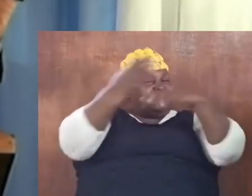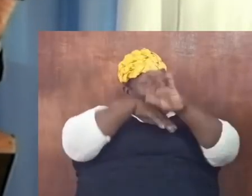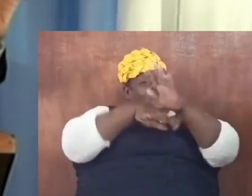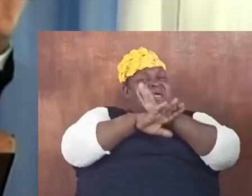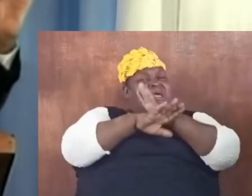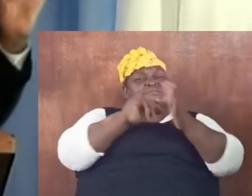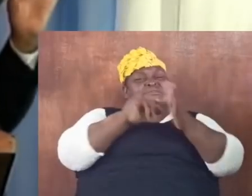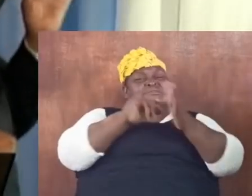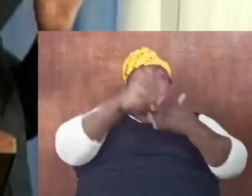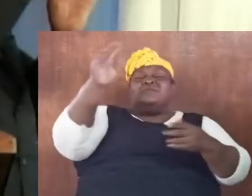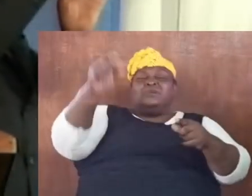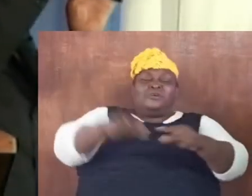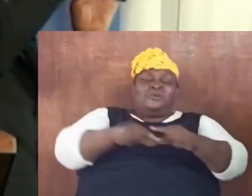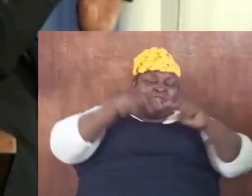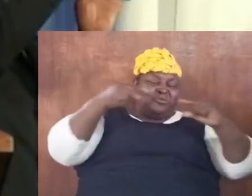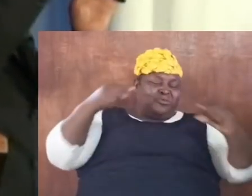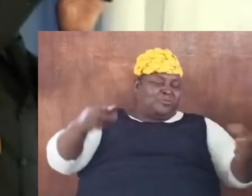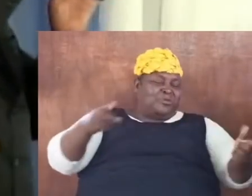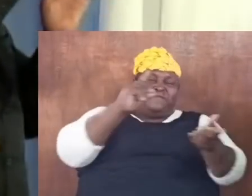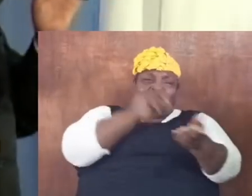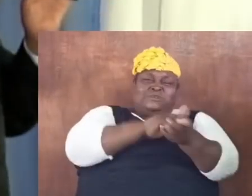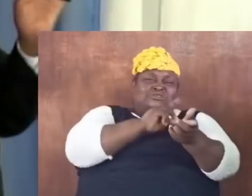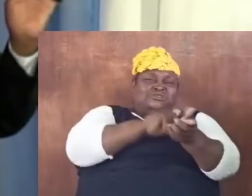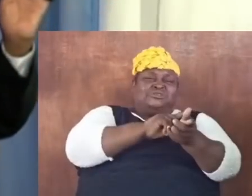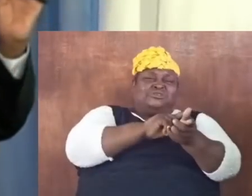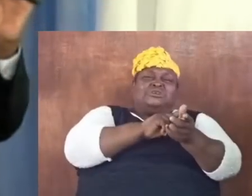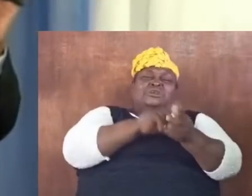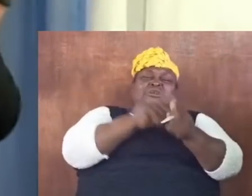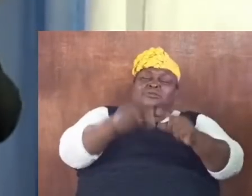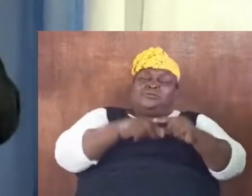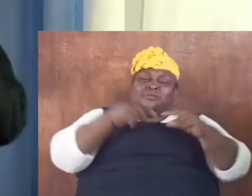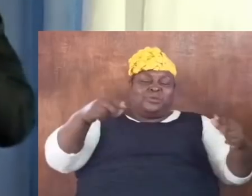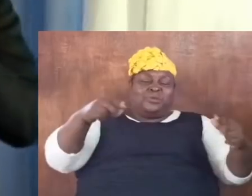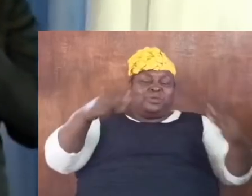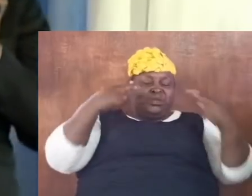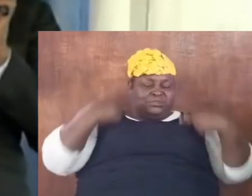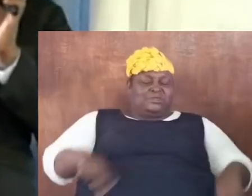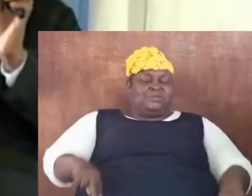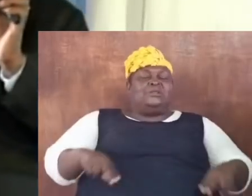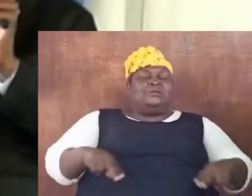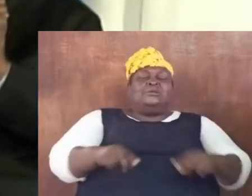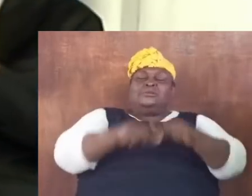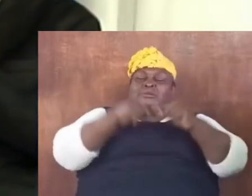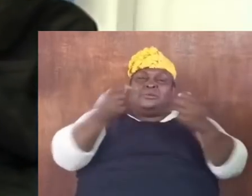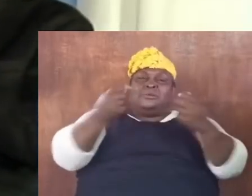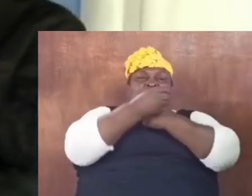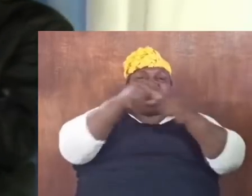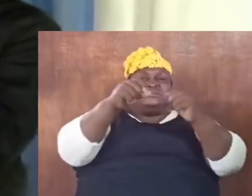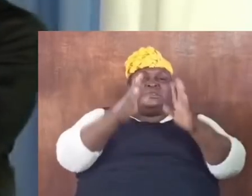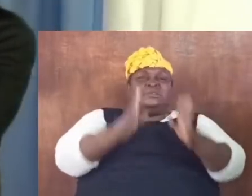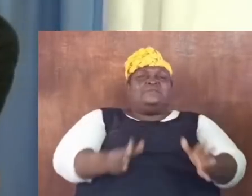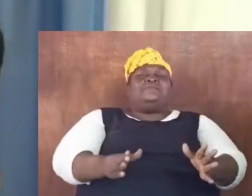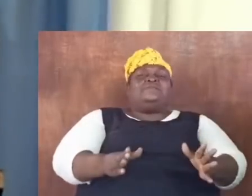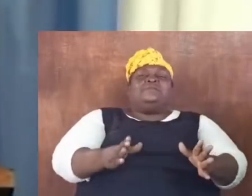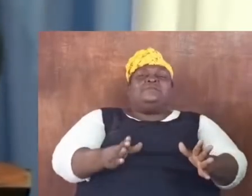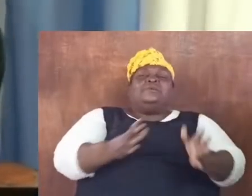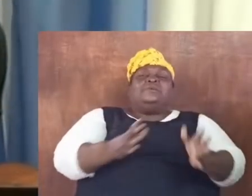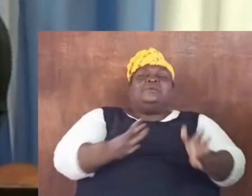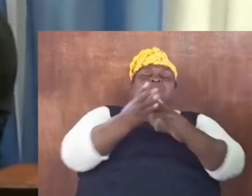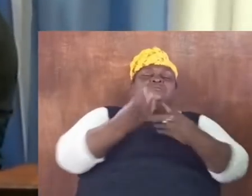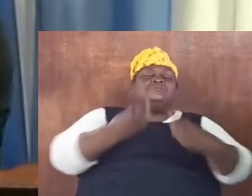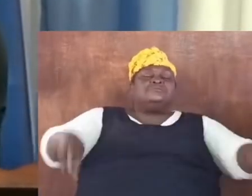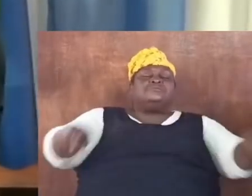the great healer, the great physician, the great savior. Oh, he's worthy to be praised. He's worthy to be praised. He's worthy